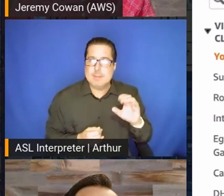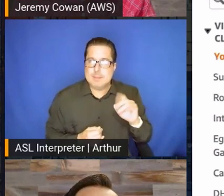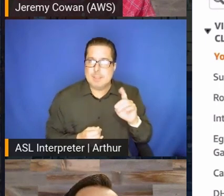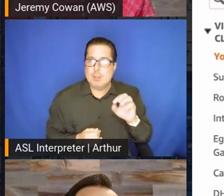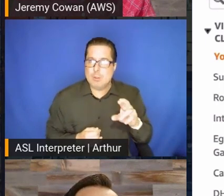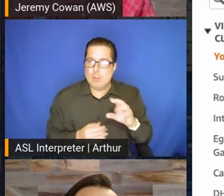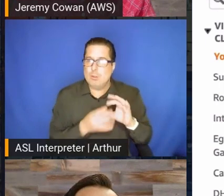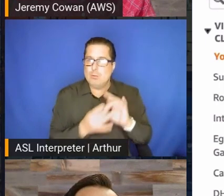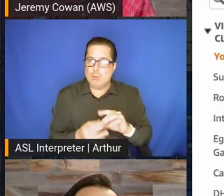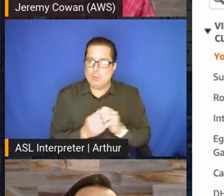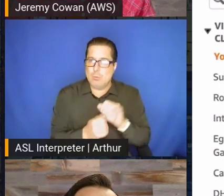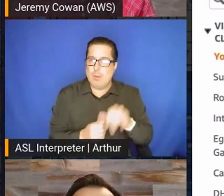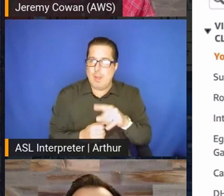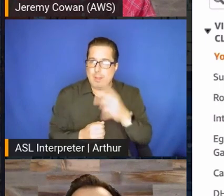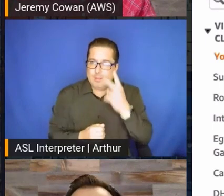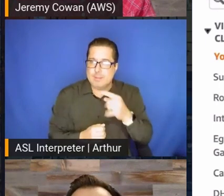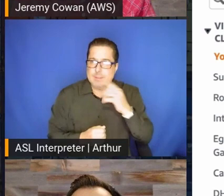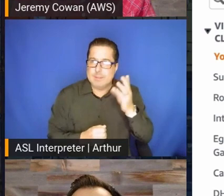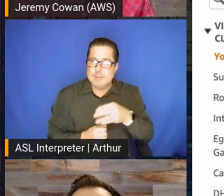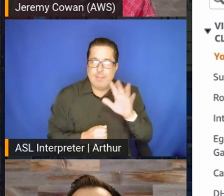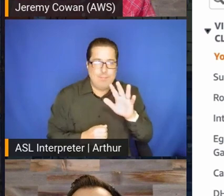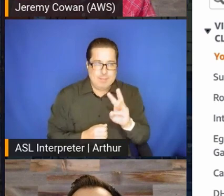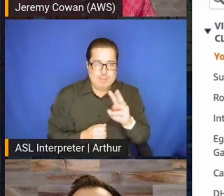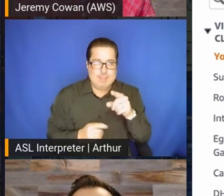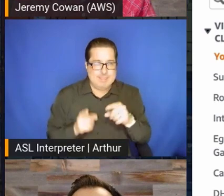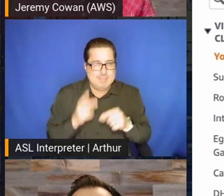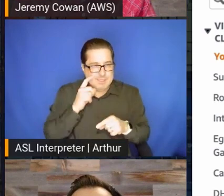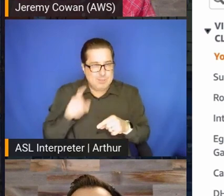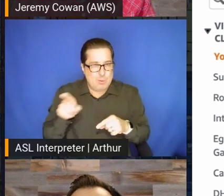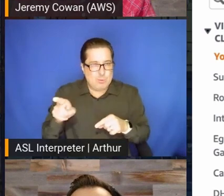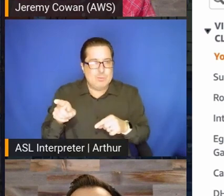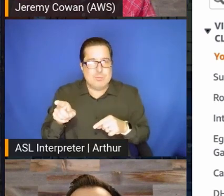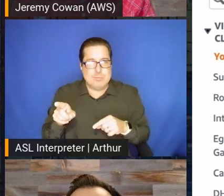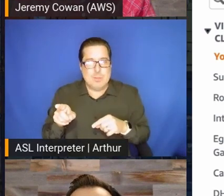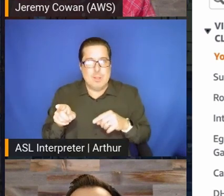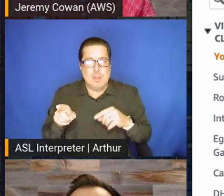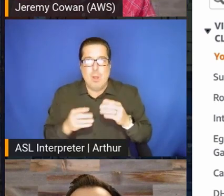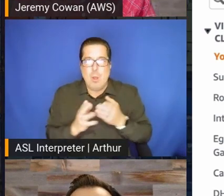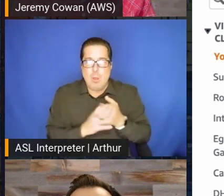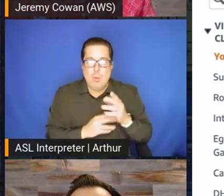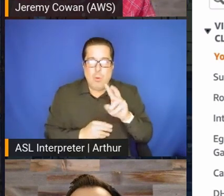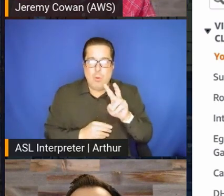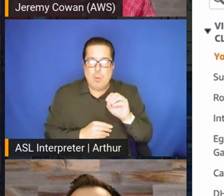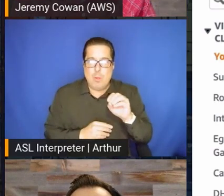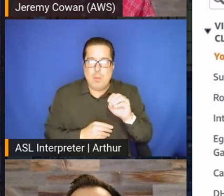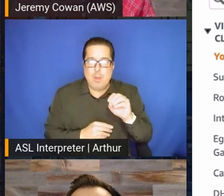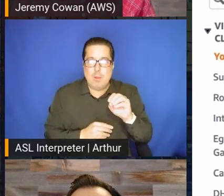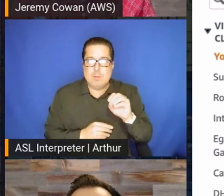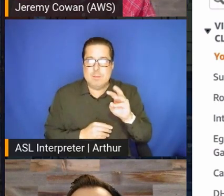associated. That if you see here the /56 and from the 2600 range.